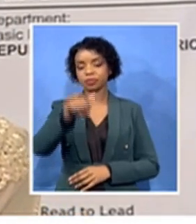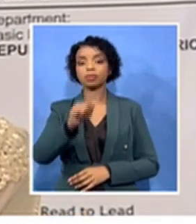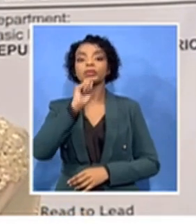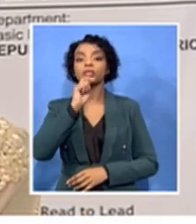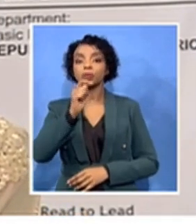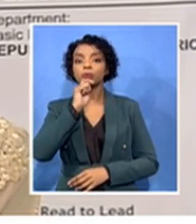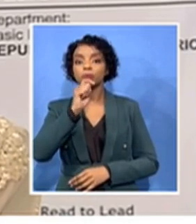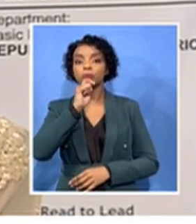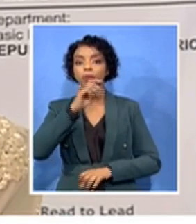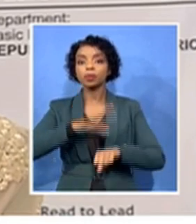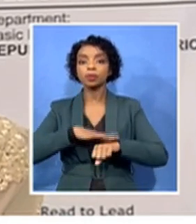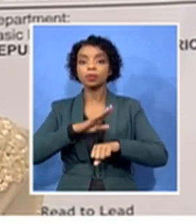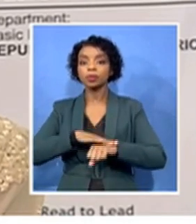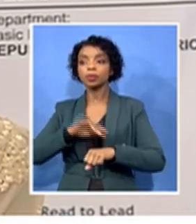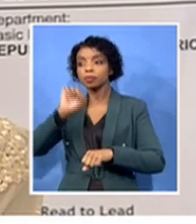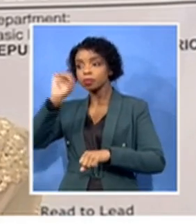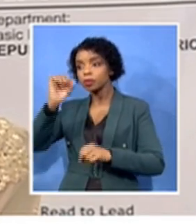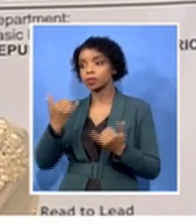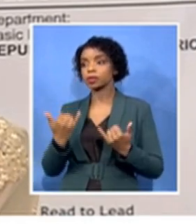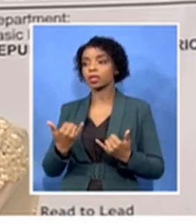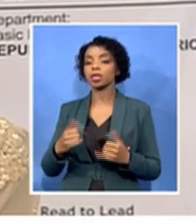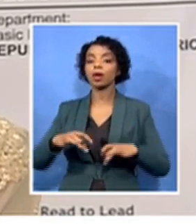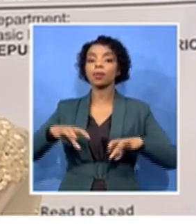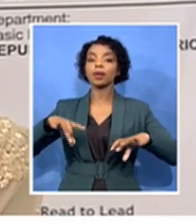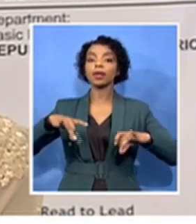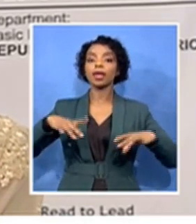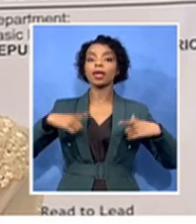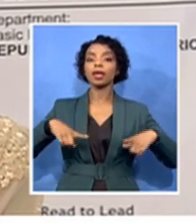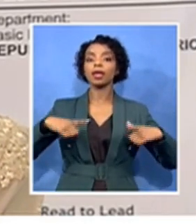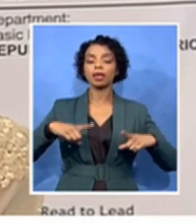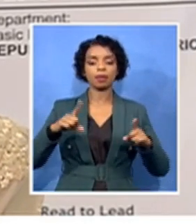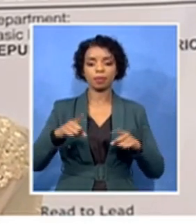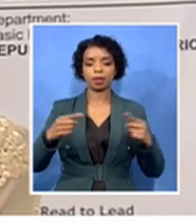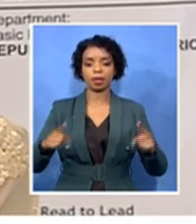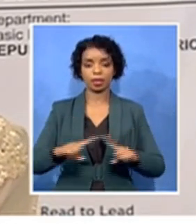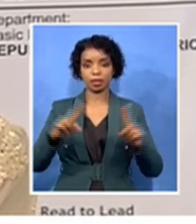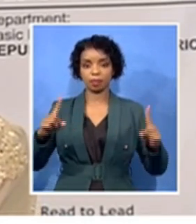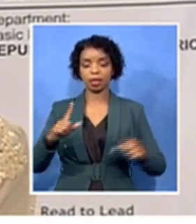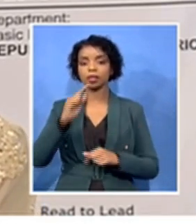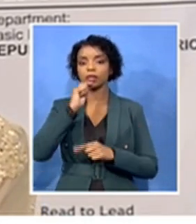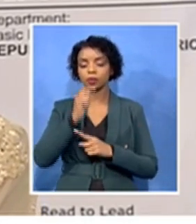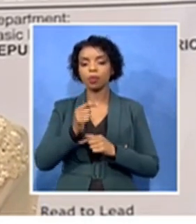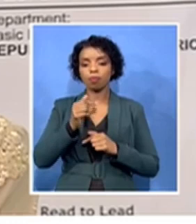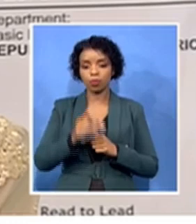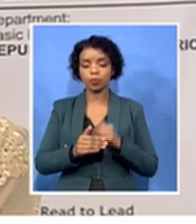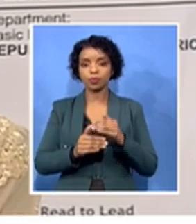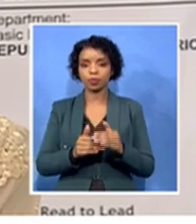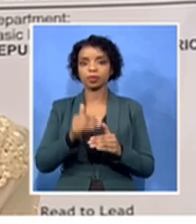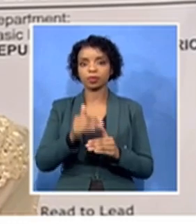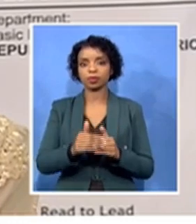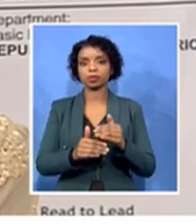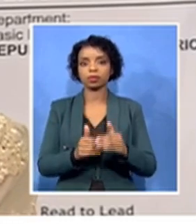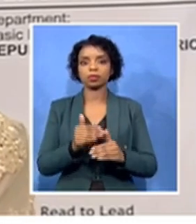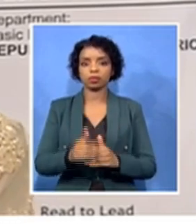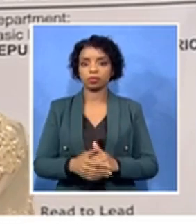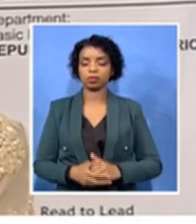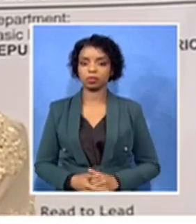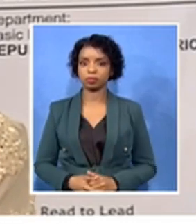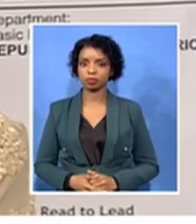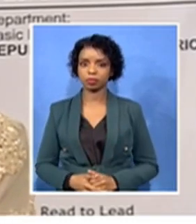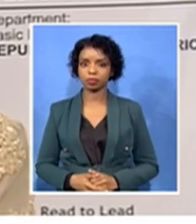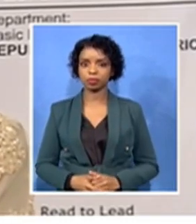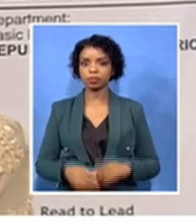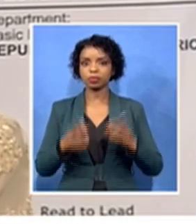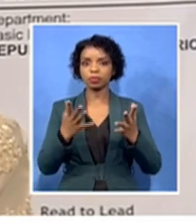don't think we are in a crisis mode. Let's deal with all the myths. The South African teachers are